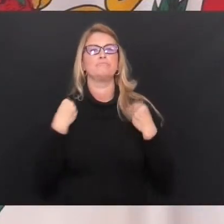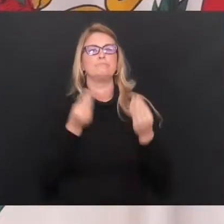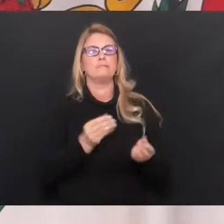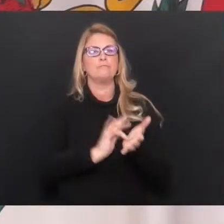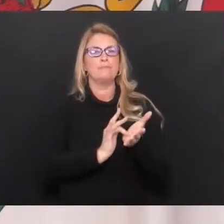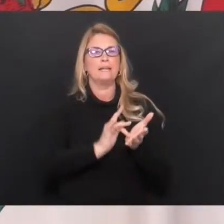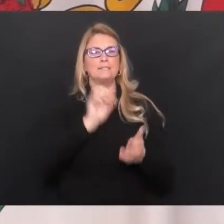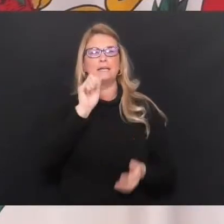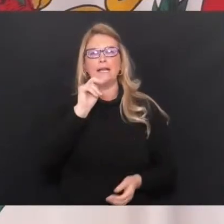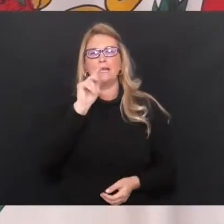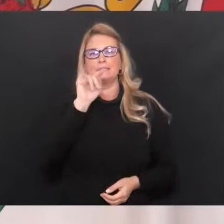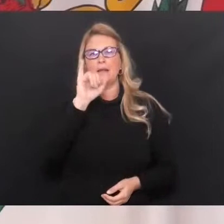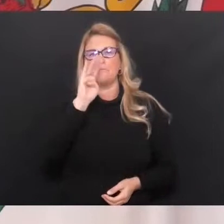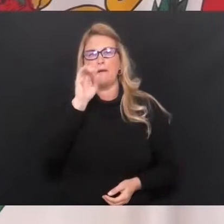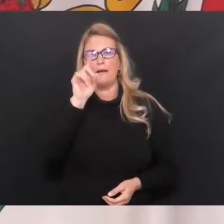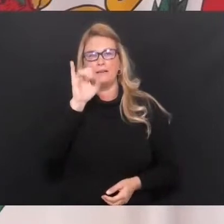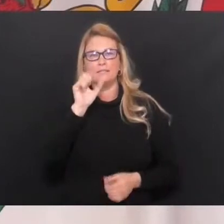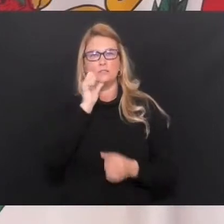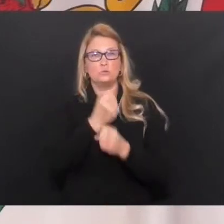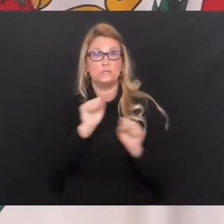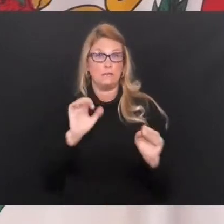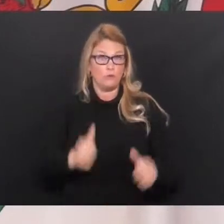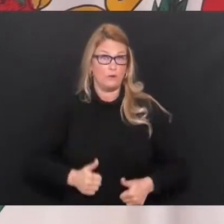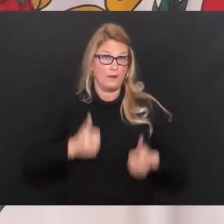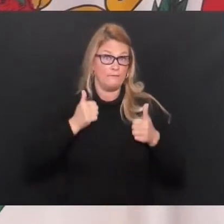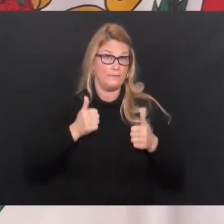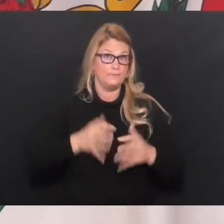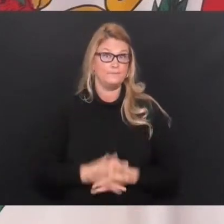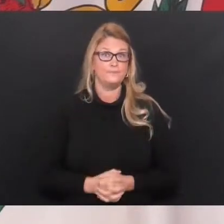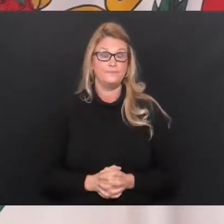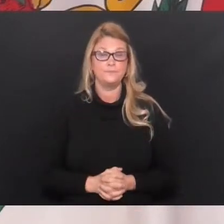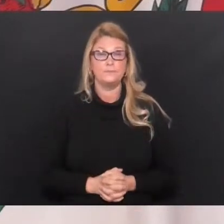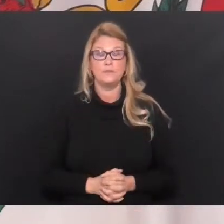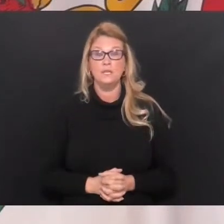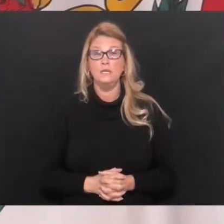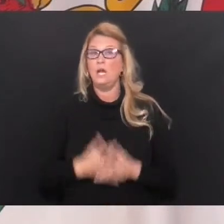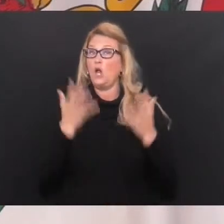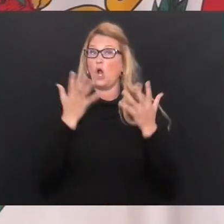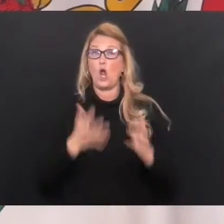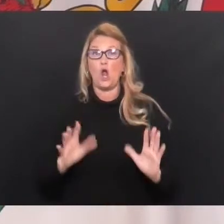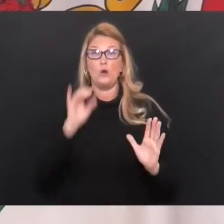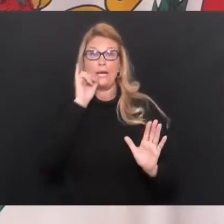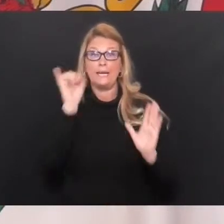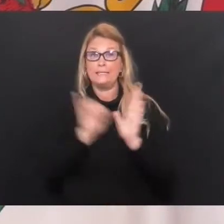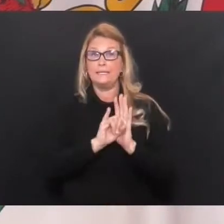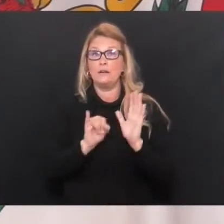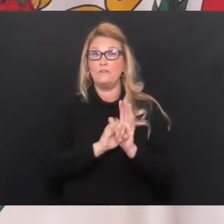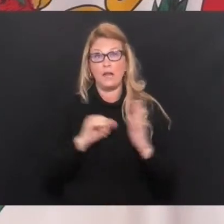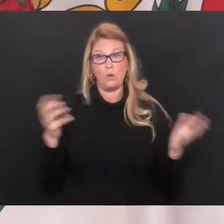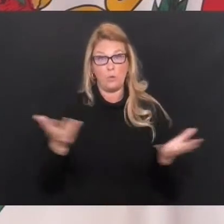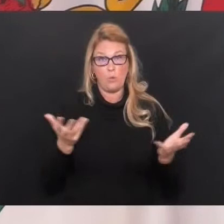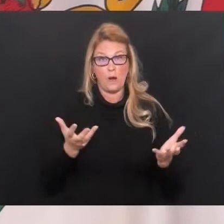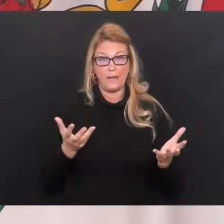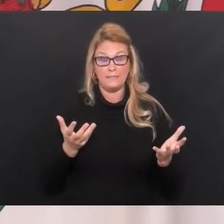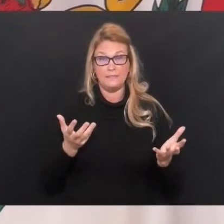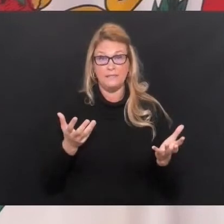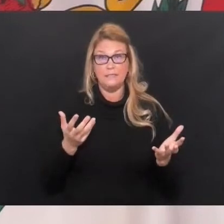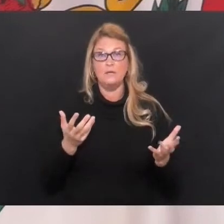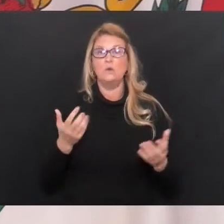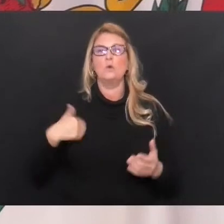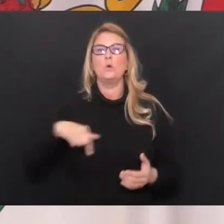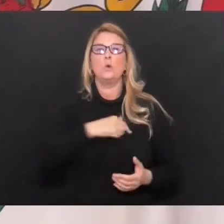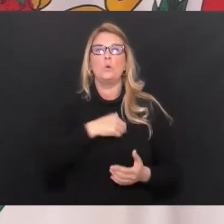probably be able to save your life. It's been detected in West Virginia in the last few hours and everything that we now have